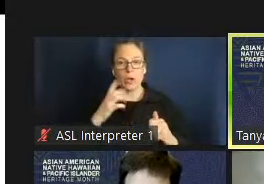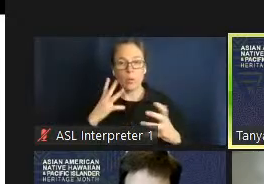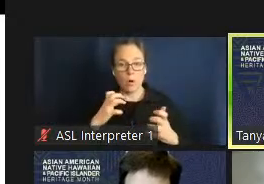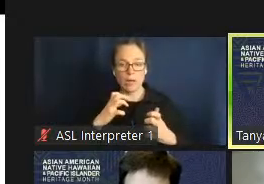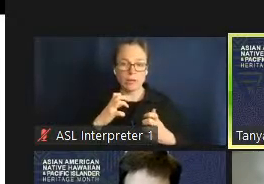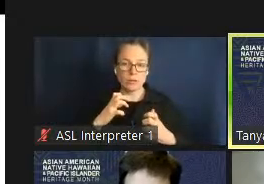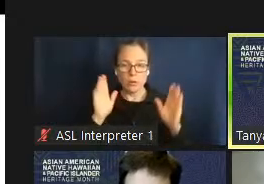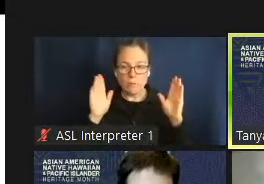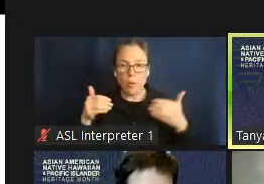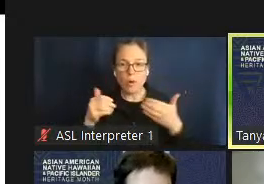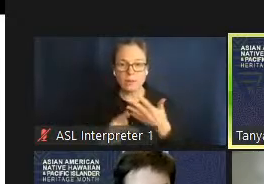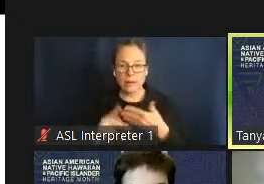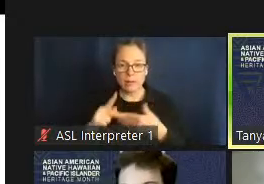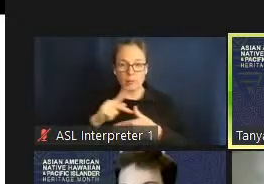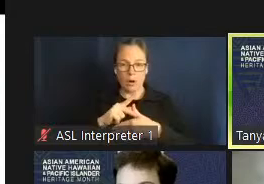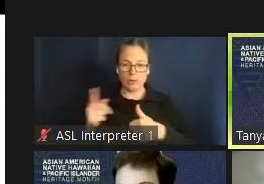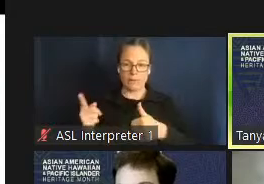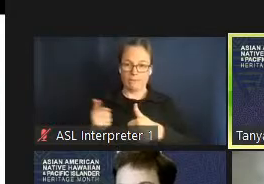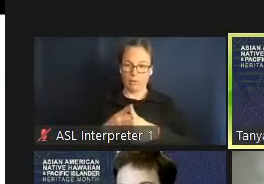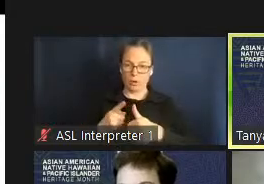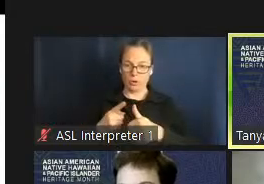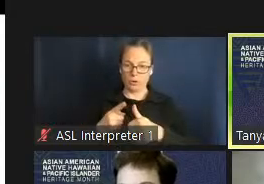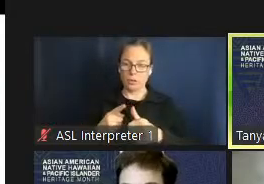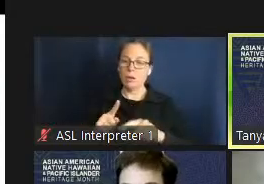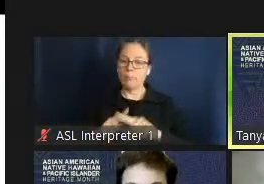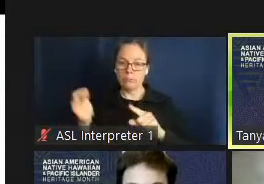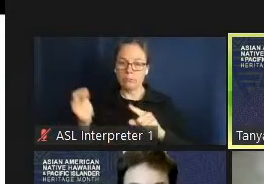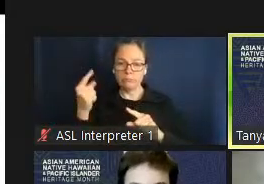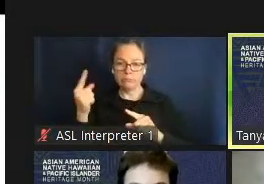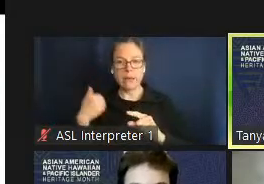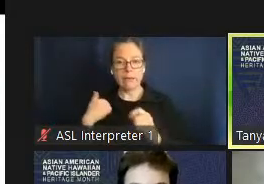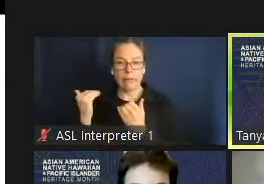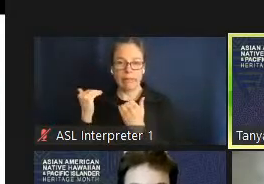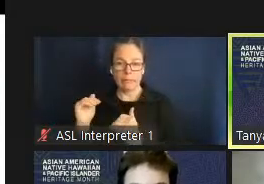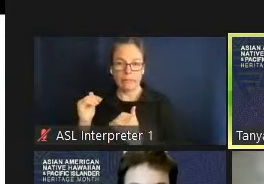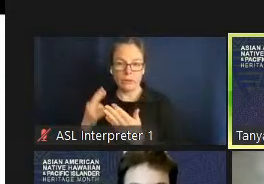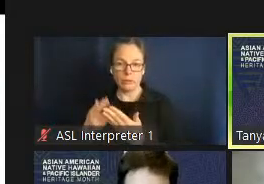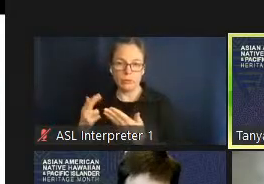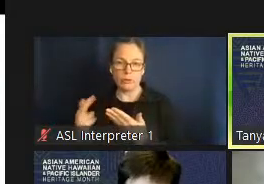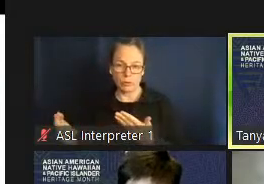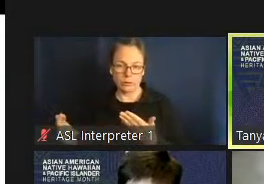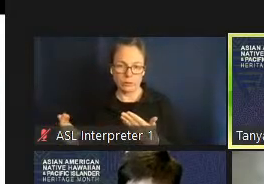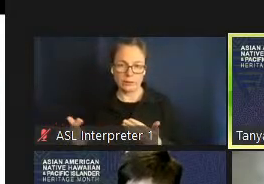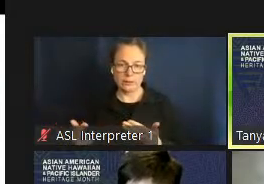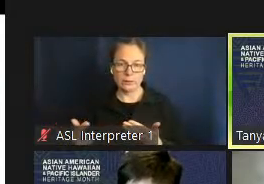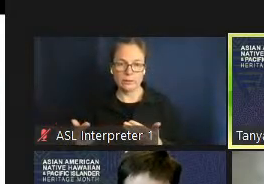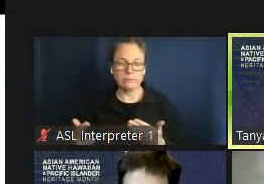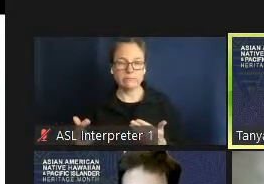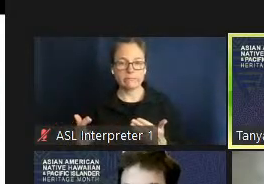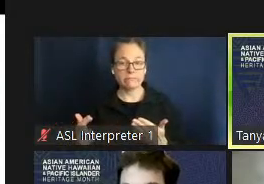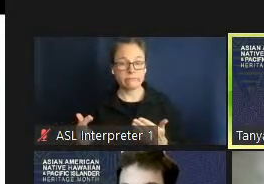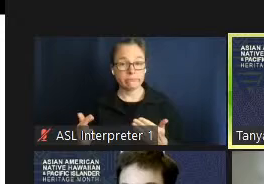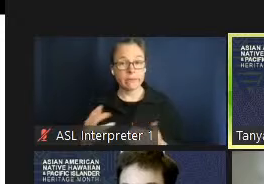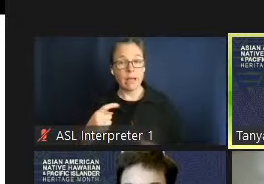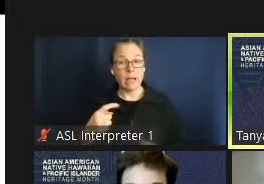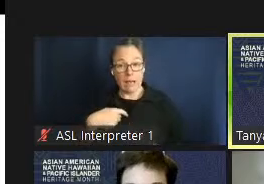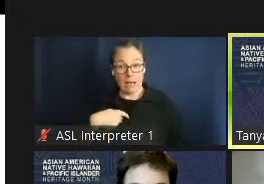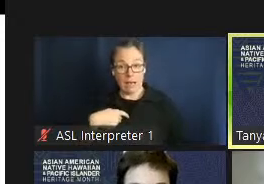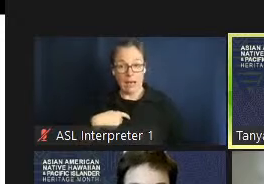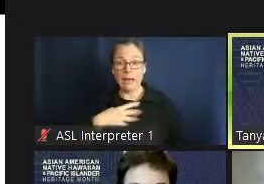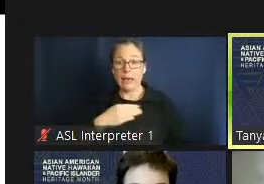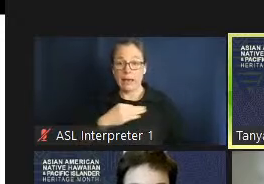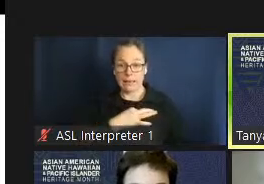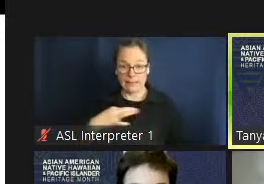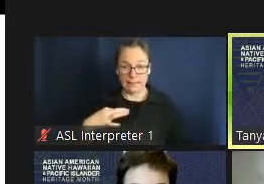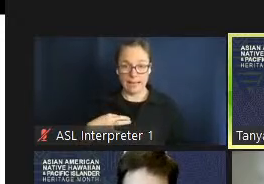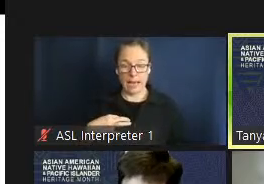much as possible within the limited resources available. I'll note that I, along with the staff team, look